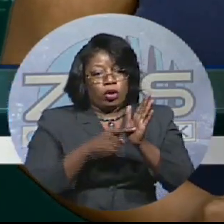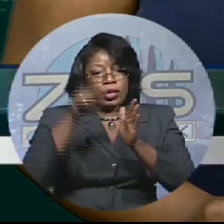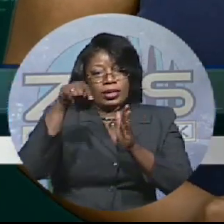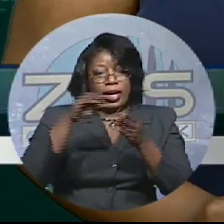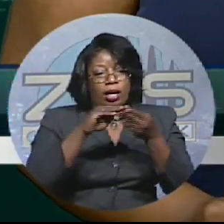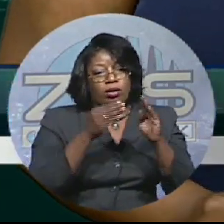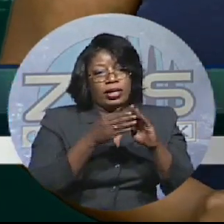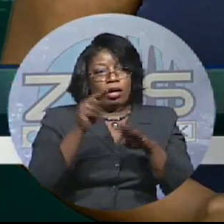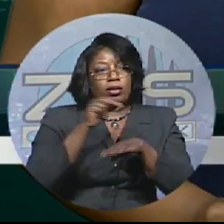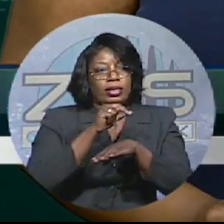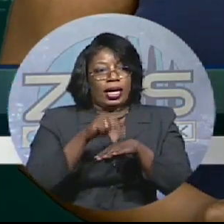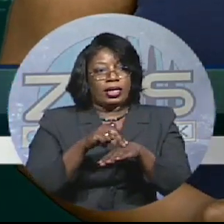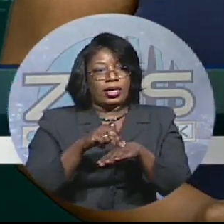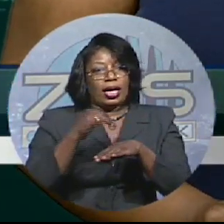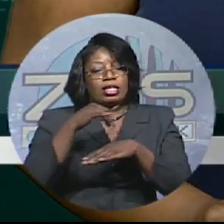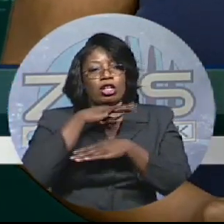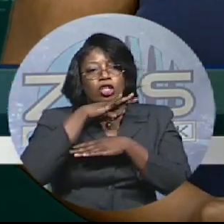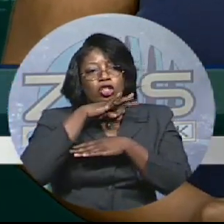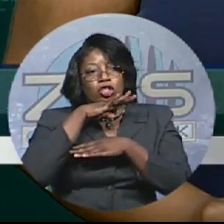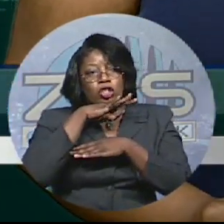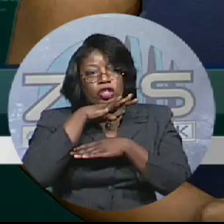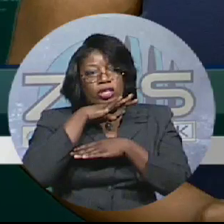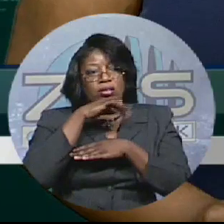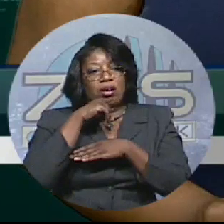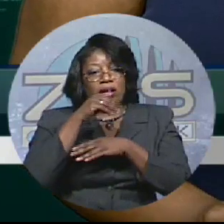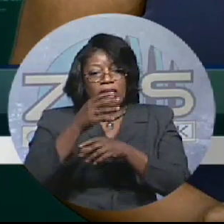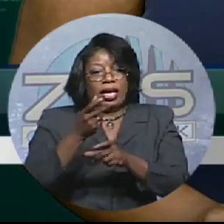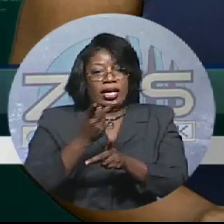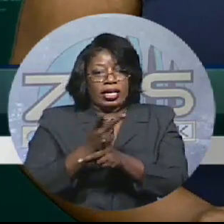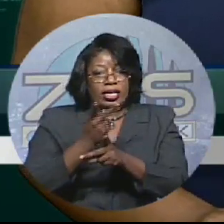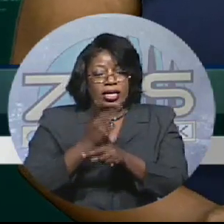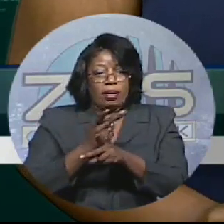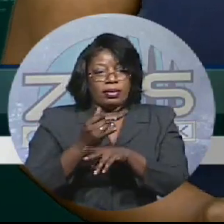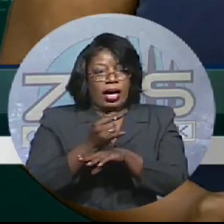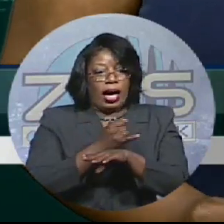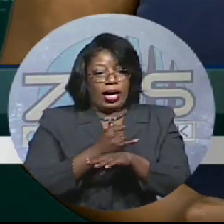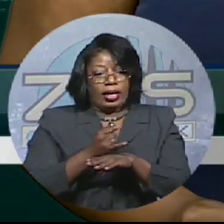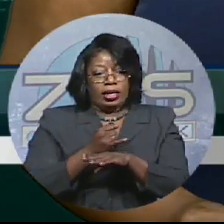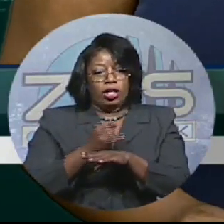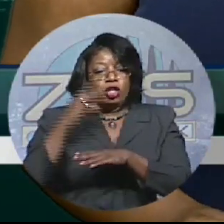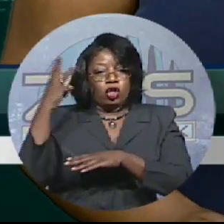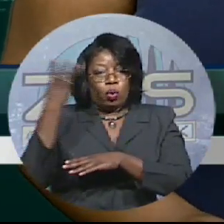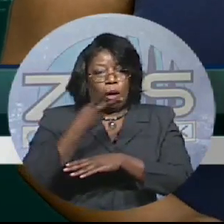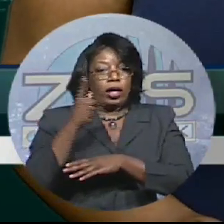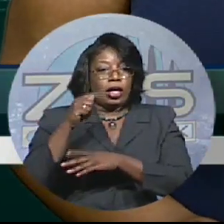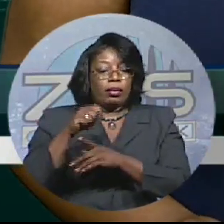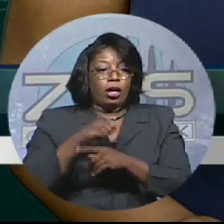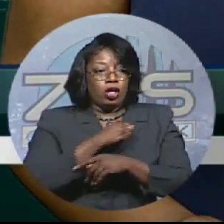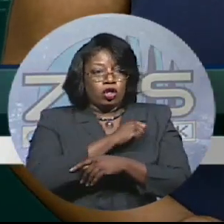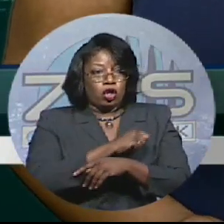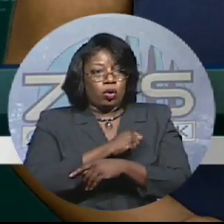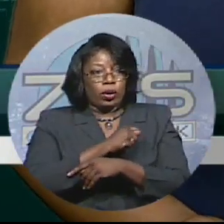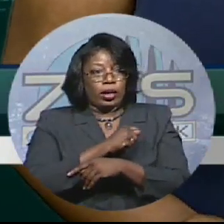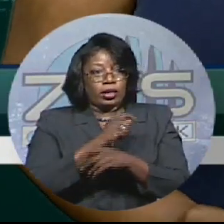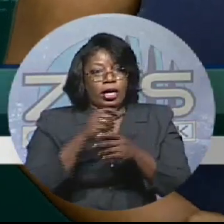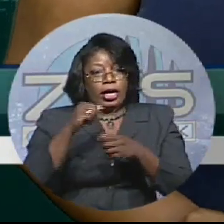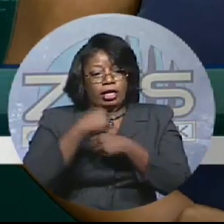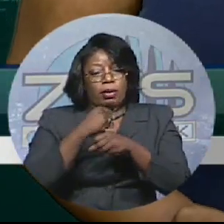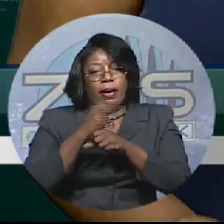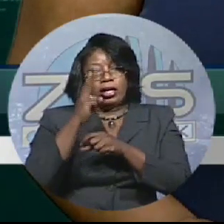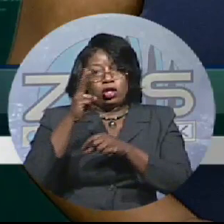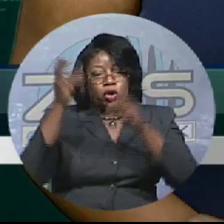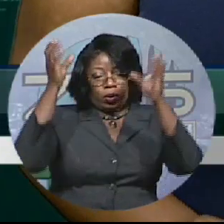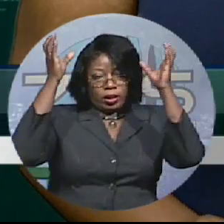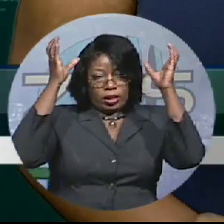downtown Nassau as a dirty, unkept hub to greet tourists. Now, the video was reportedly made by two